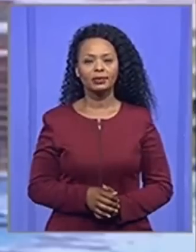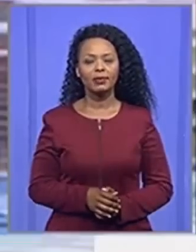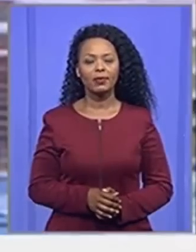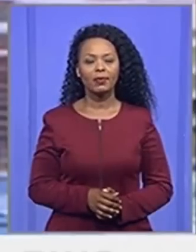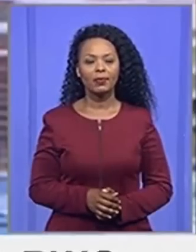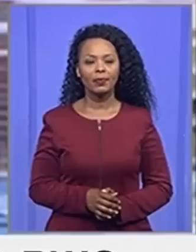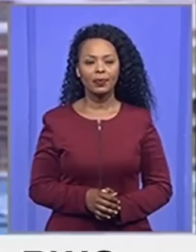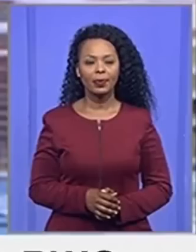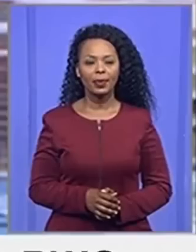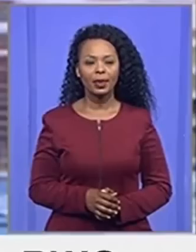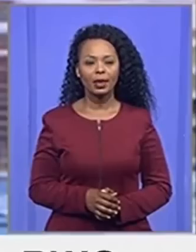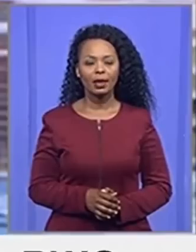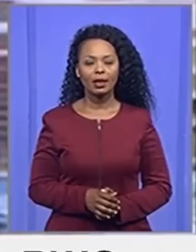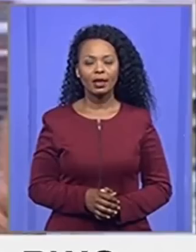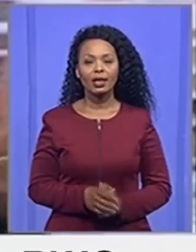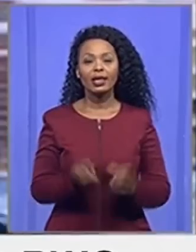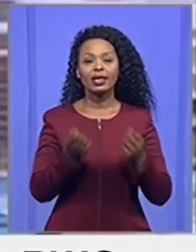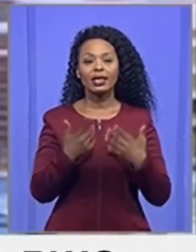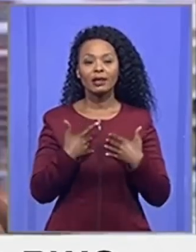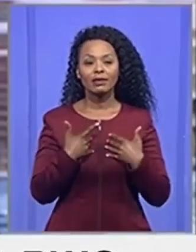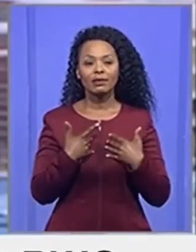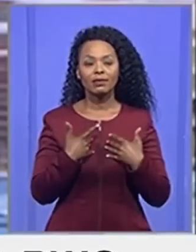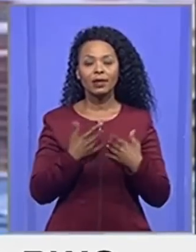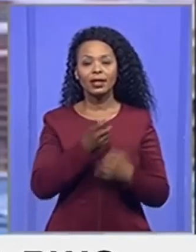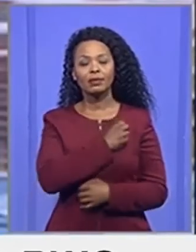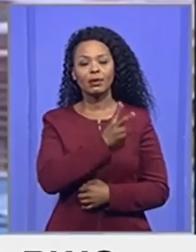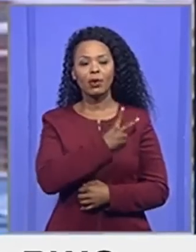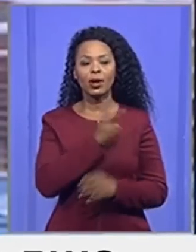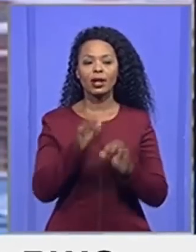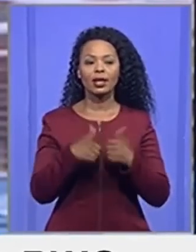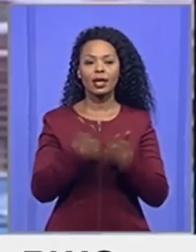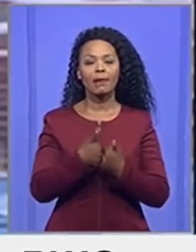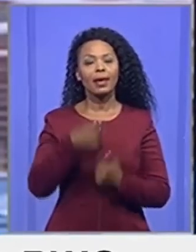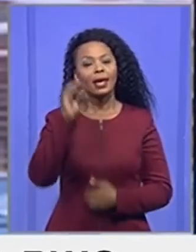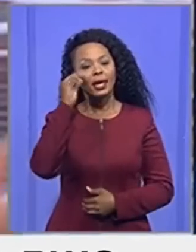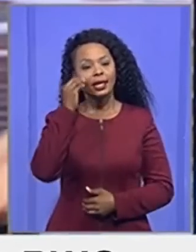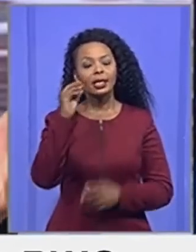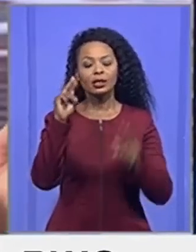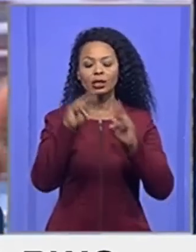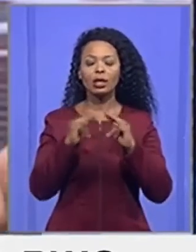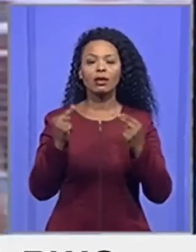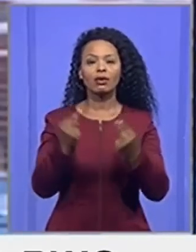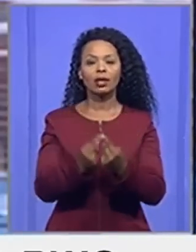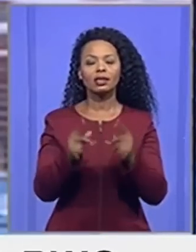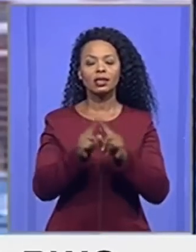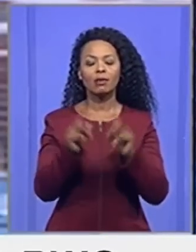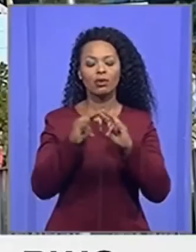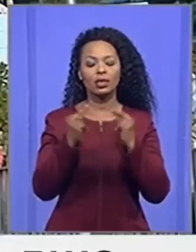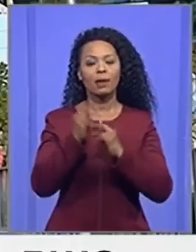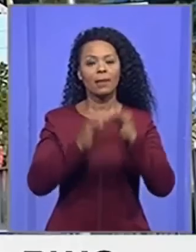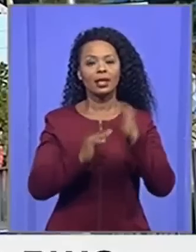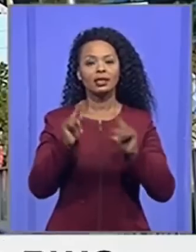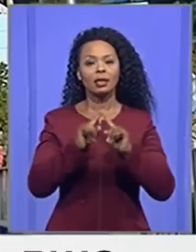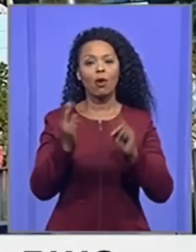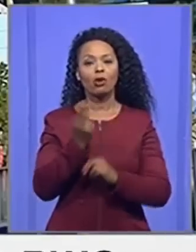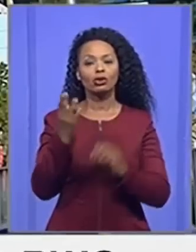Just give us the Springbok Games, at least for the interest of our nation and for nation building, but also cohesion.